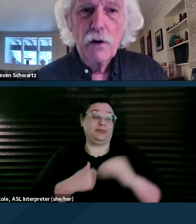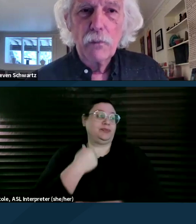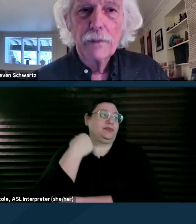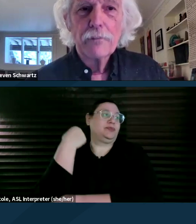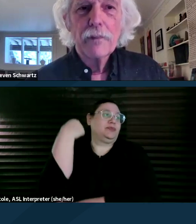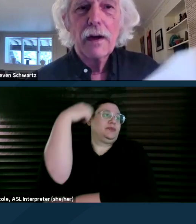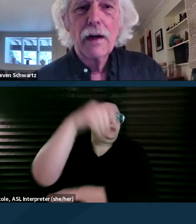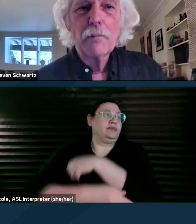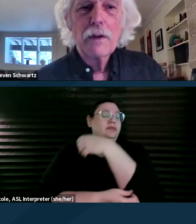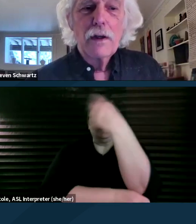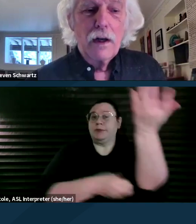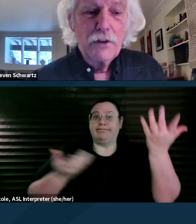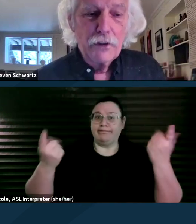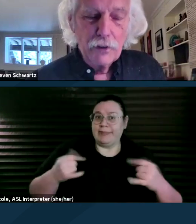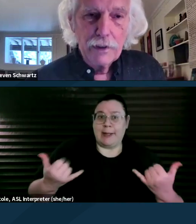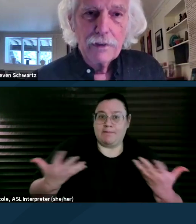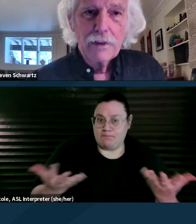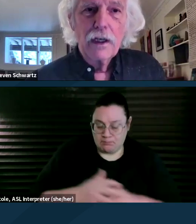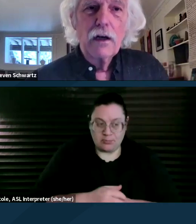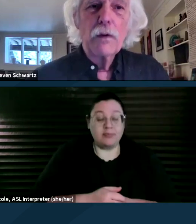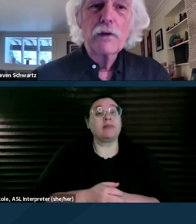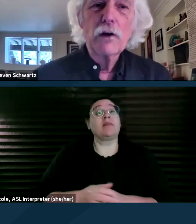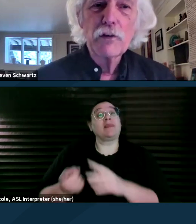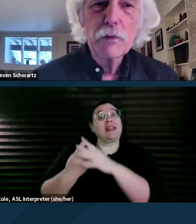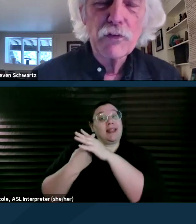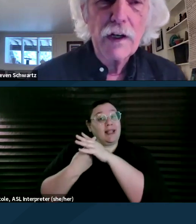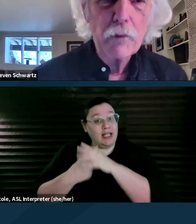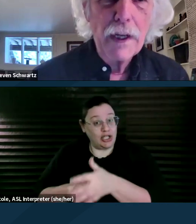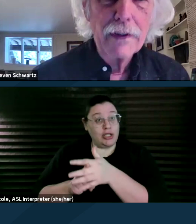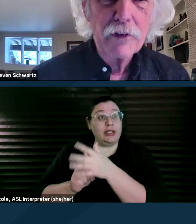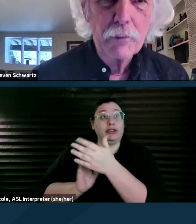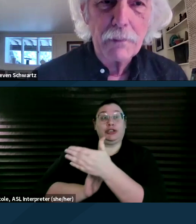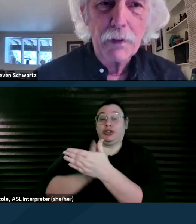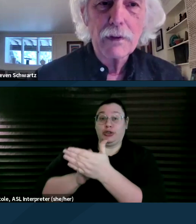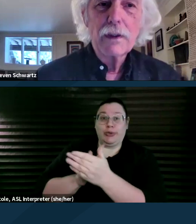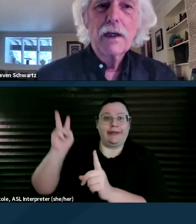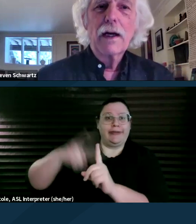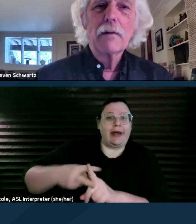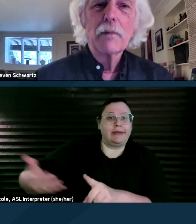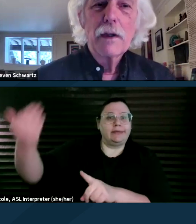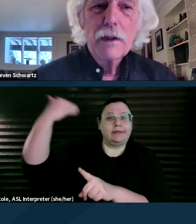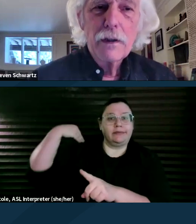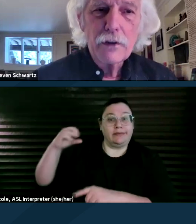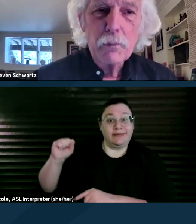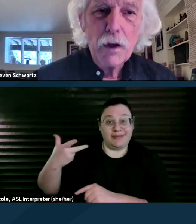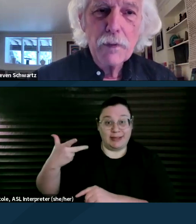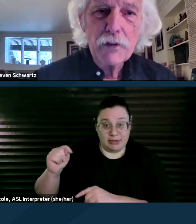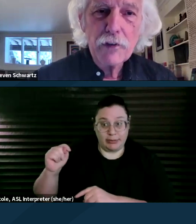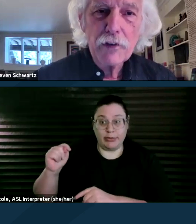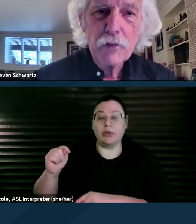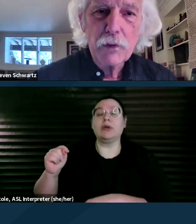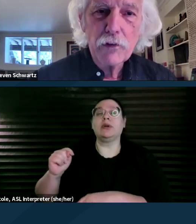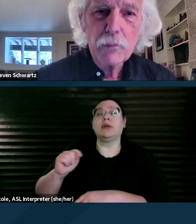So where are we? Initially, when the lawsuit was filed back in September, the